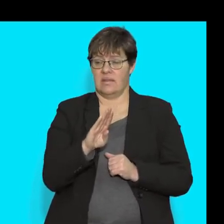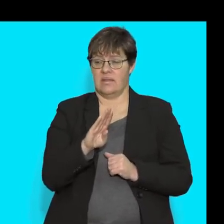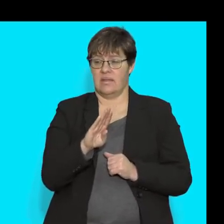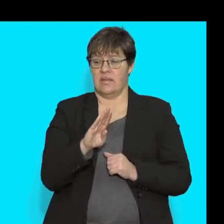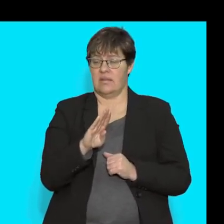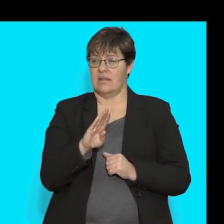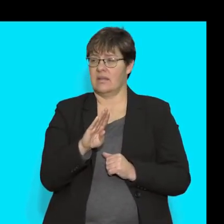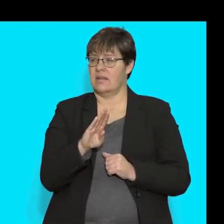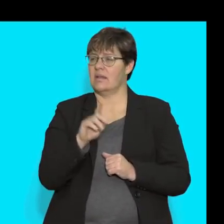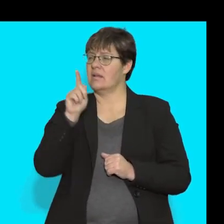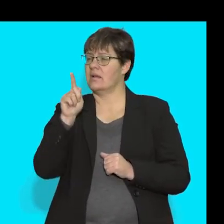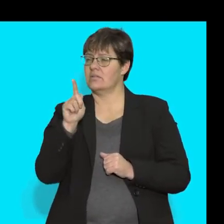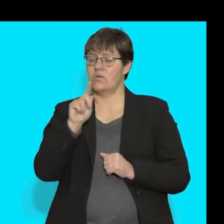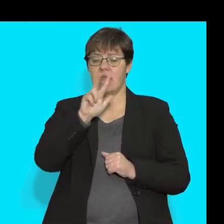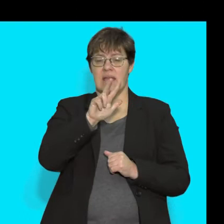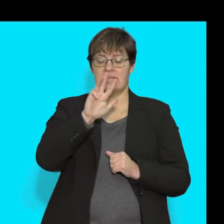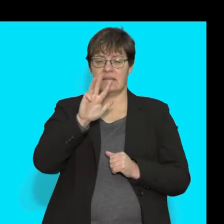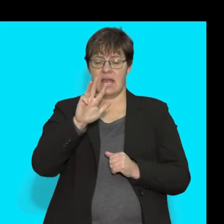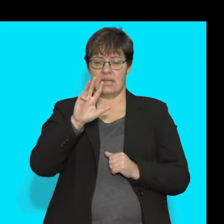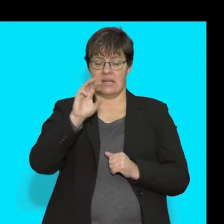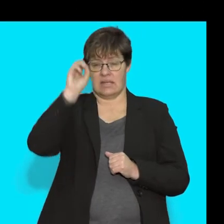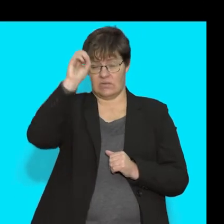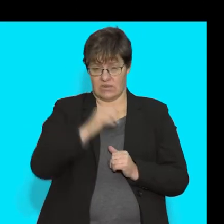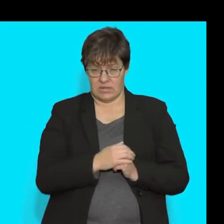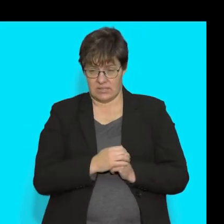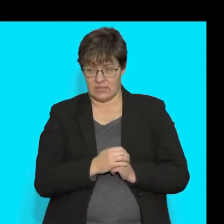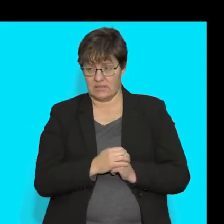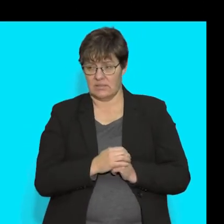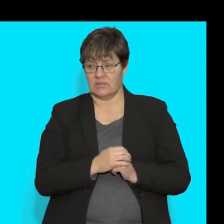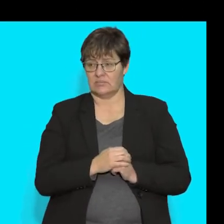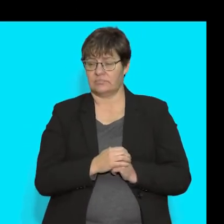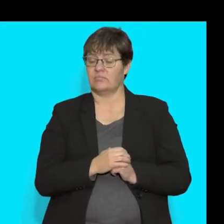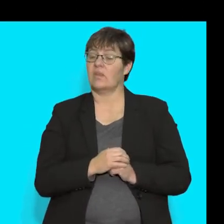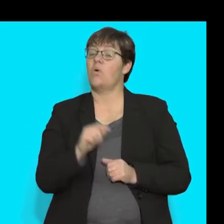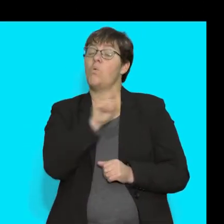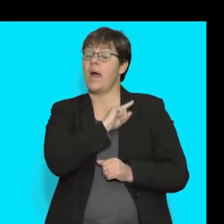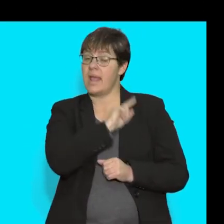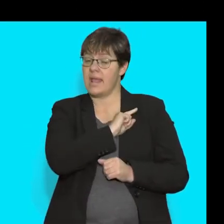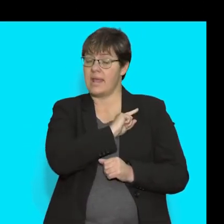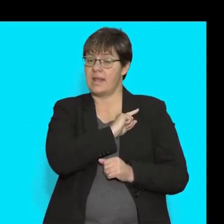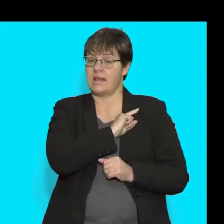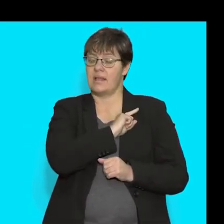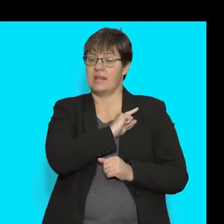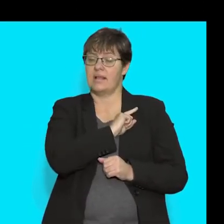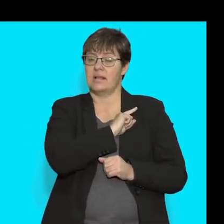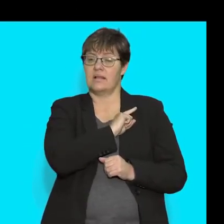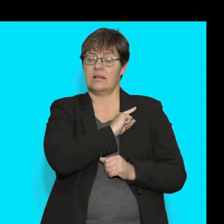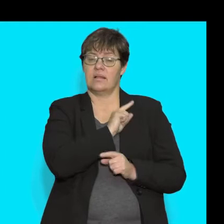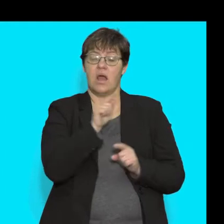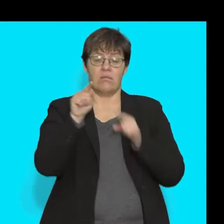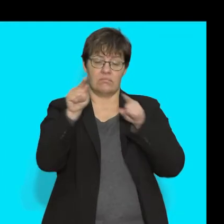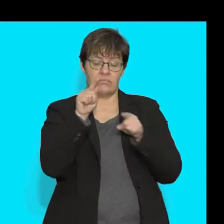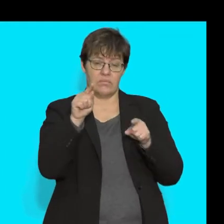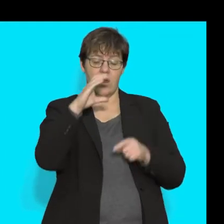B, and that is actually equals to 89 degrees. And then your reason will